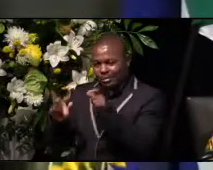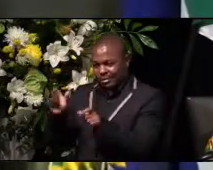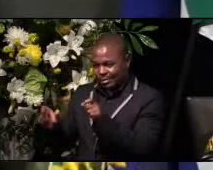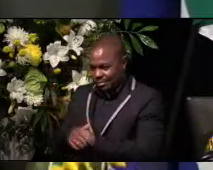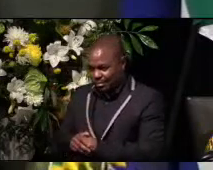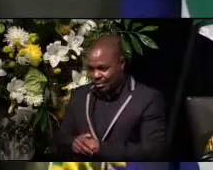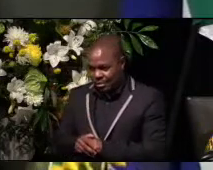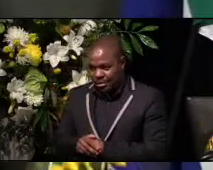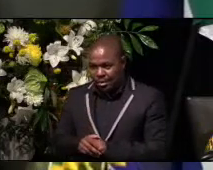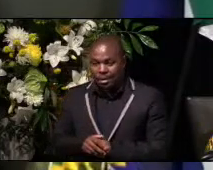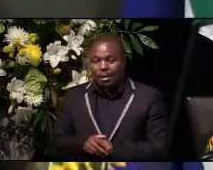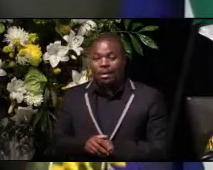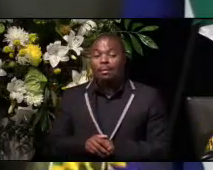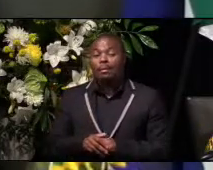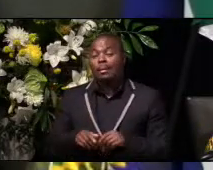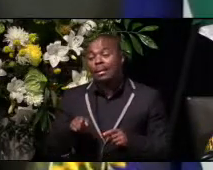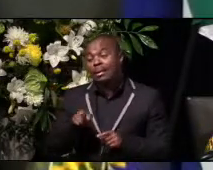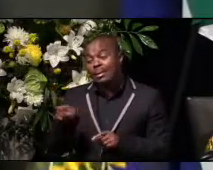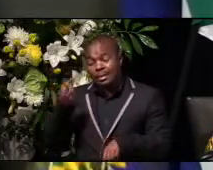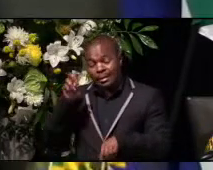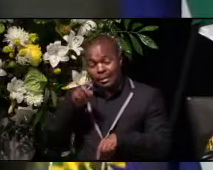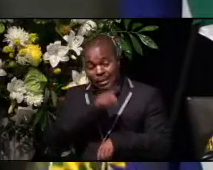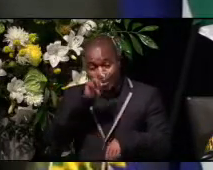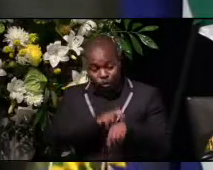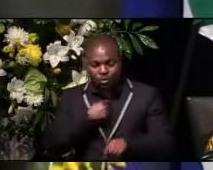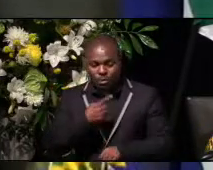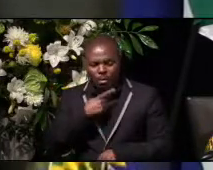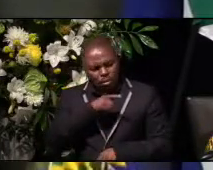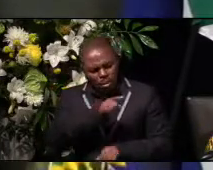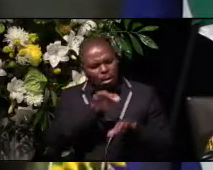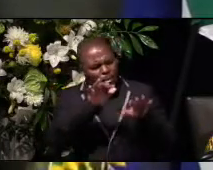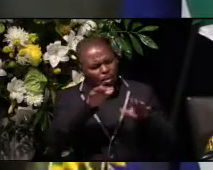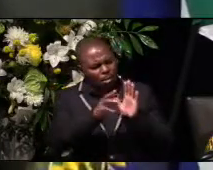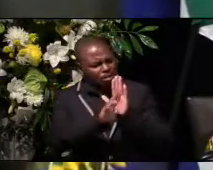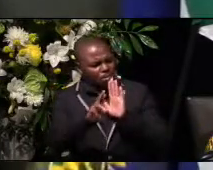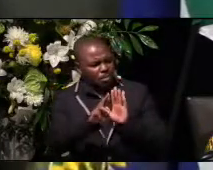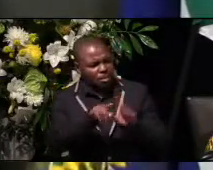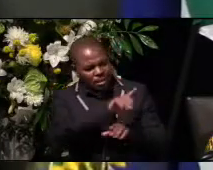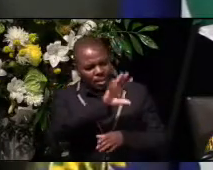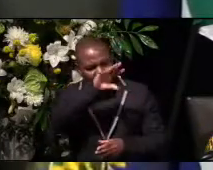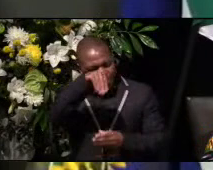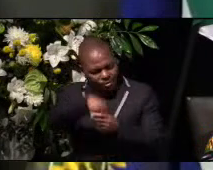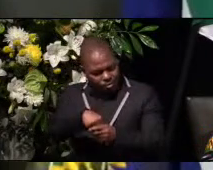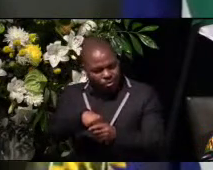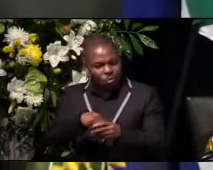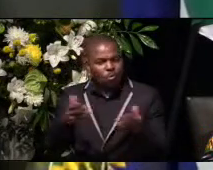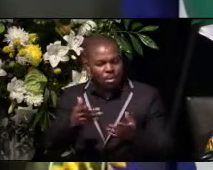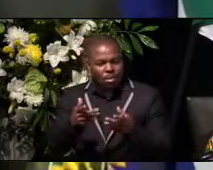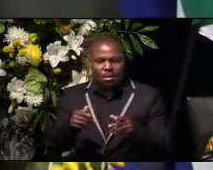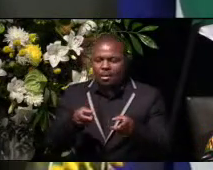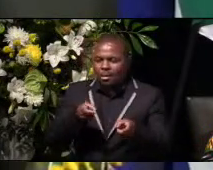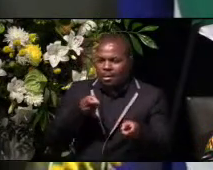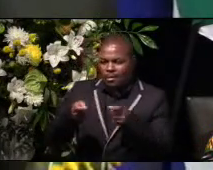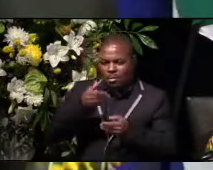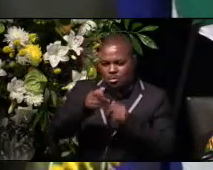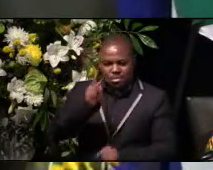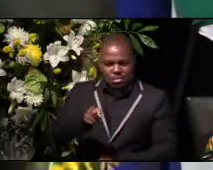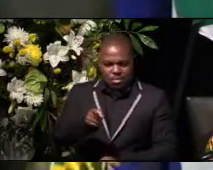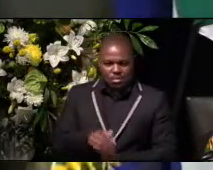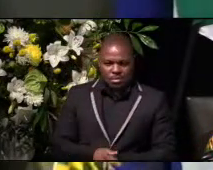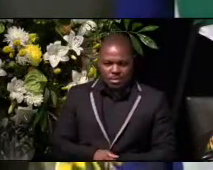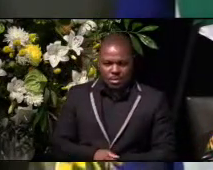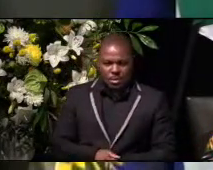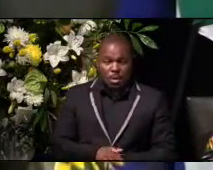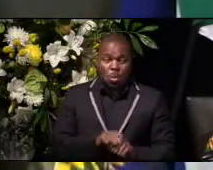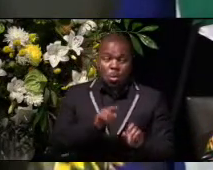these are our public Representatives they must become involved in the day-to-day governing process but we are talking about what